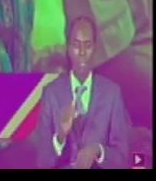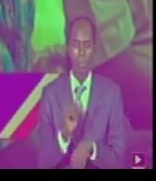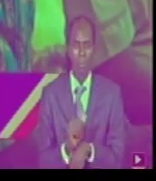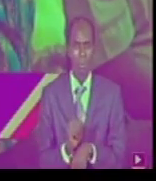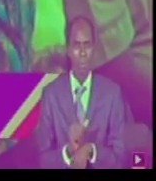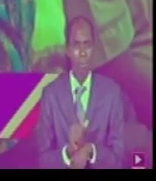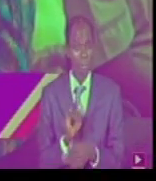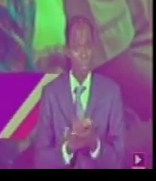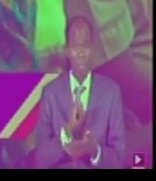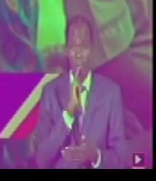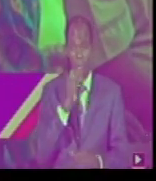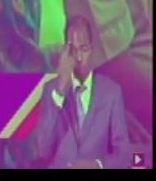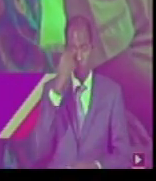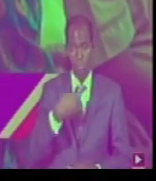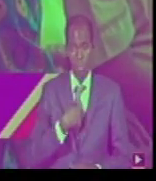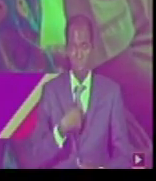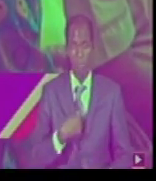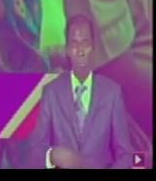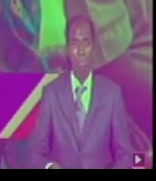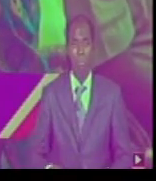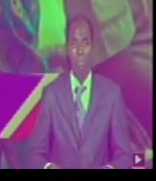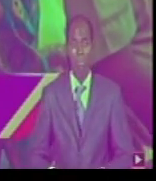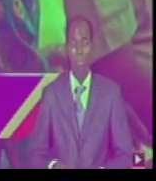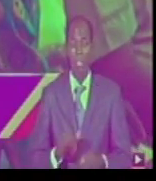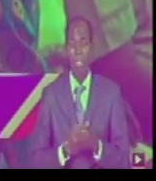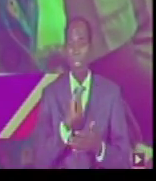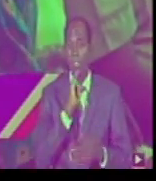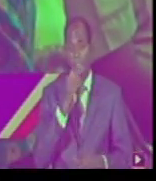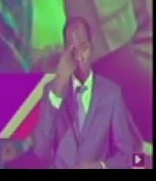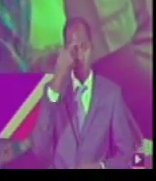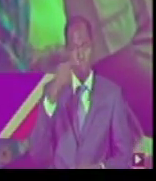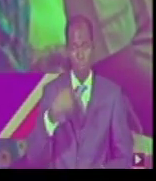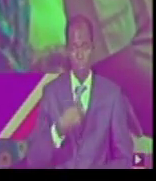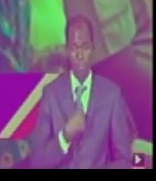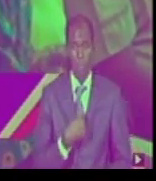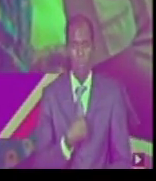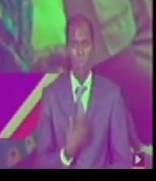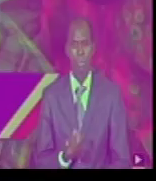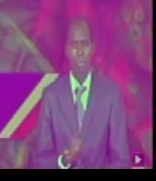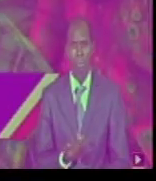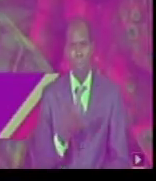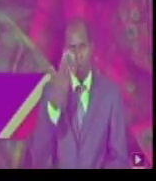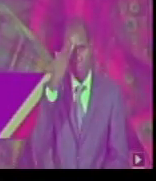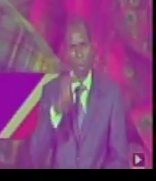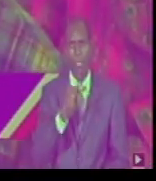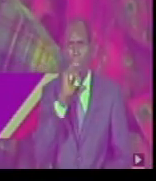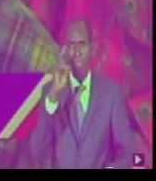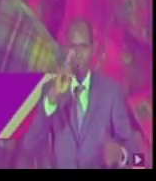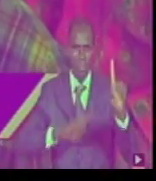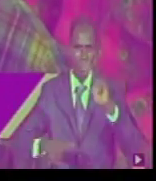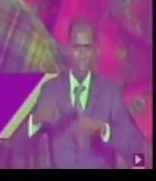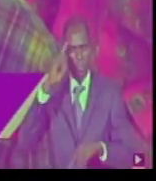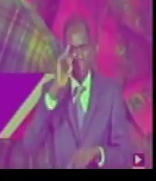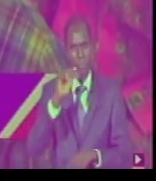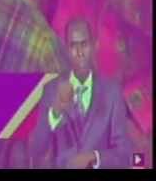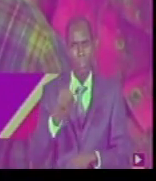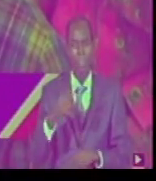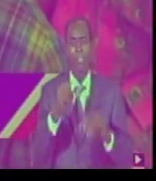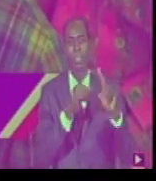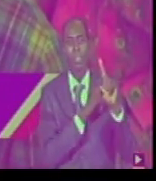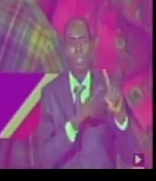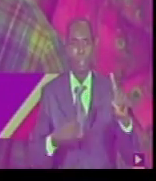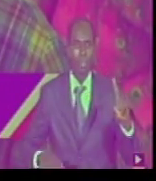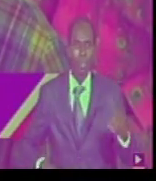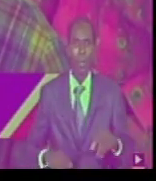That's for me. I said that's for me. Why don't you say it to yourself? The Lord shall deliver me from